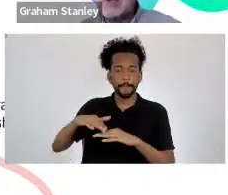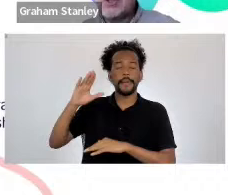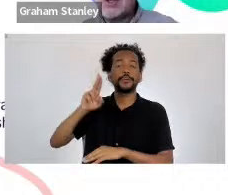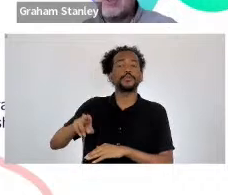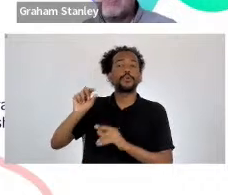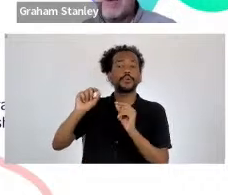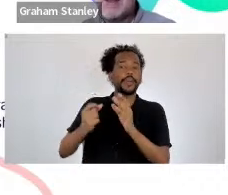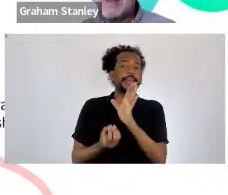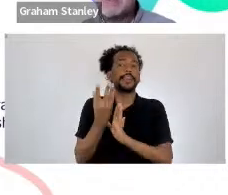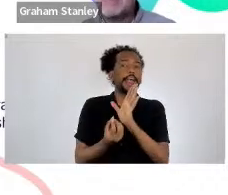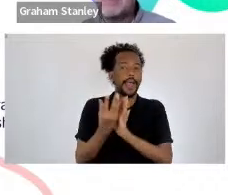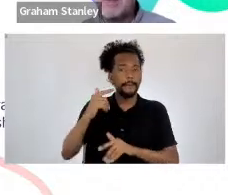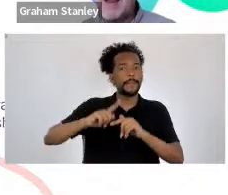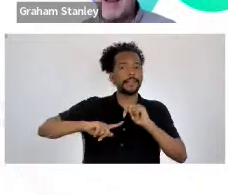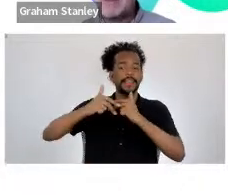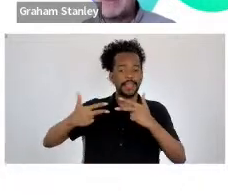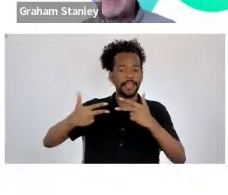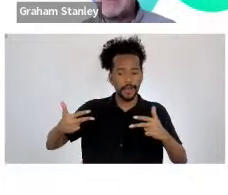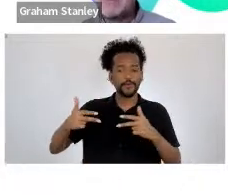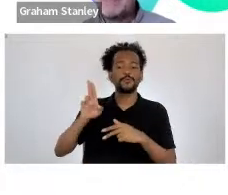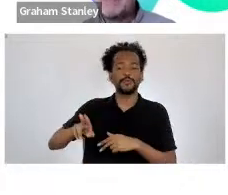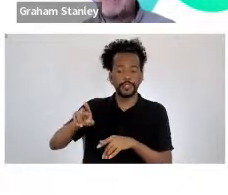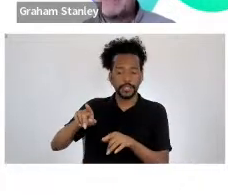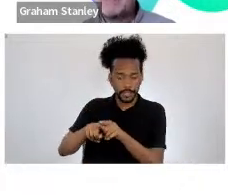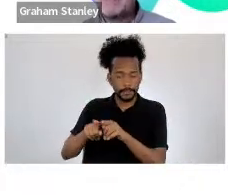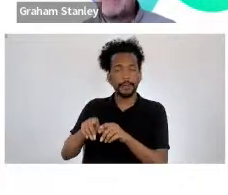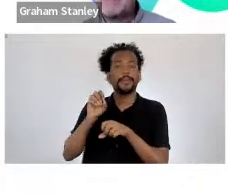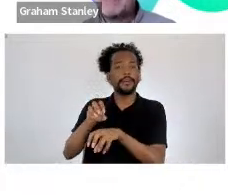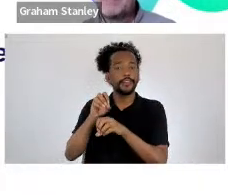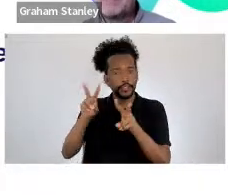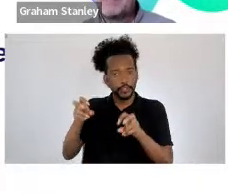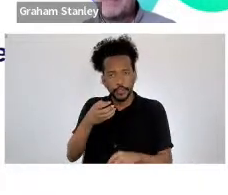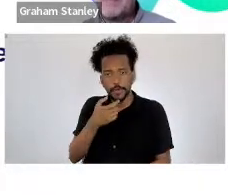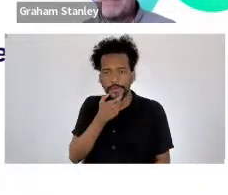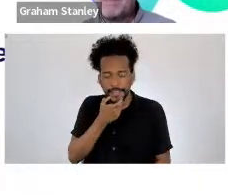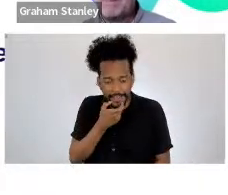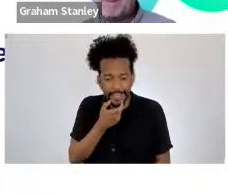using English, and create lesson plans.